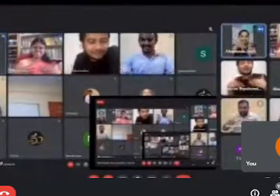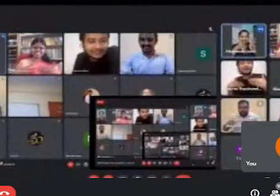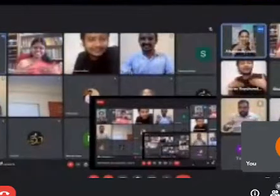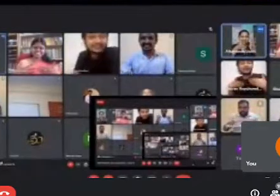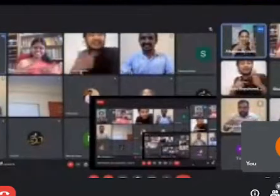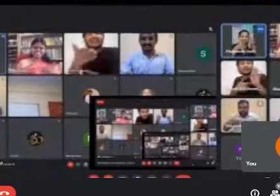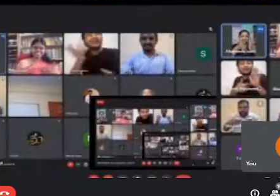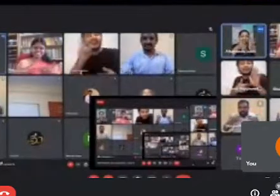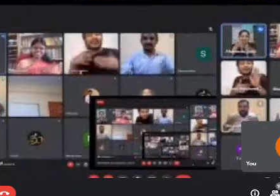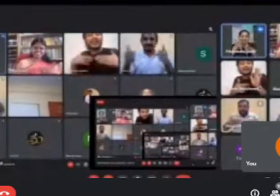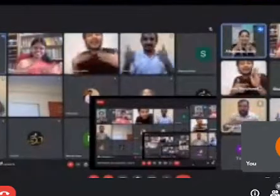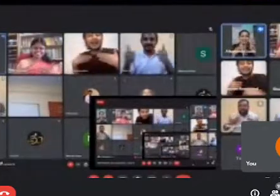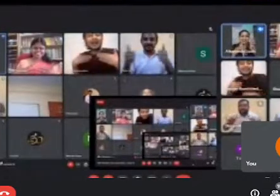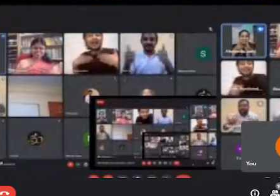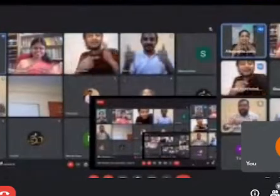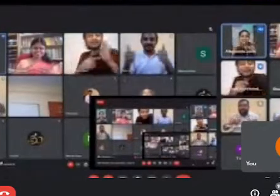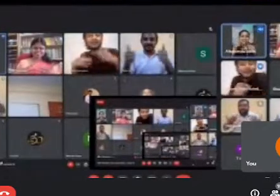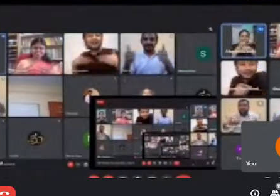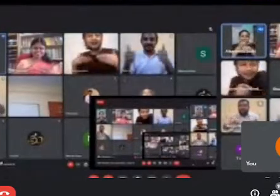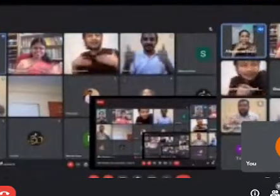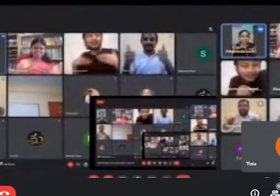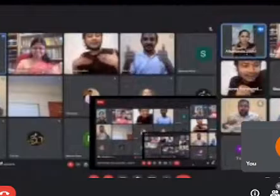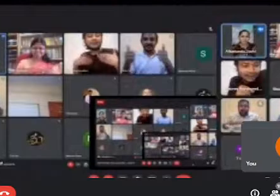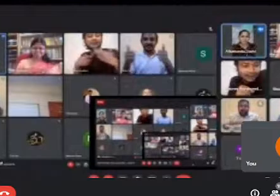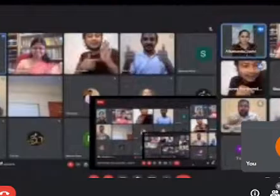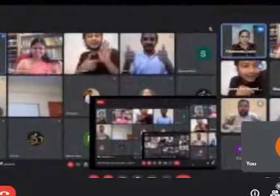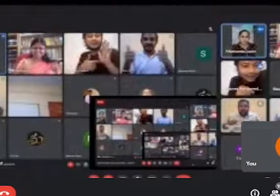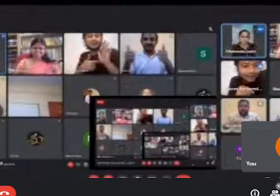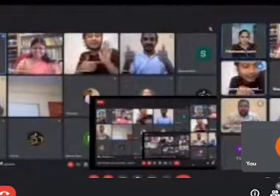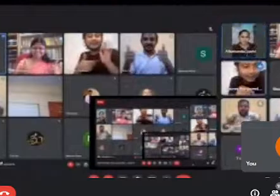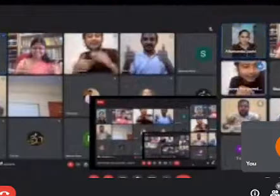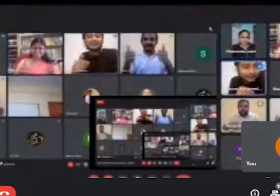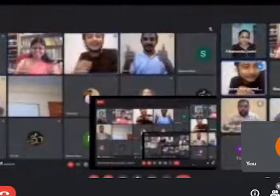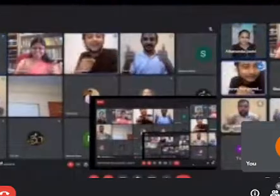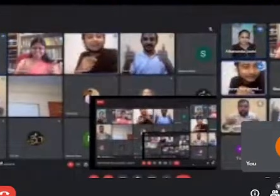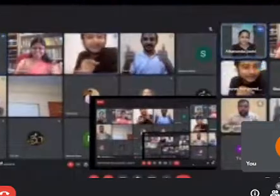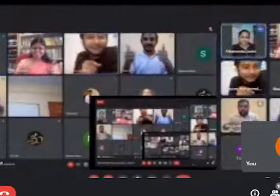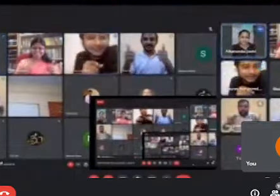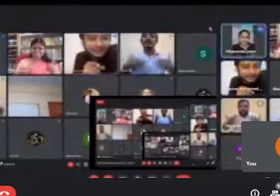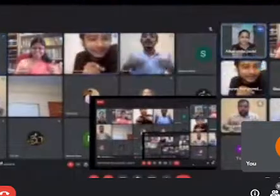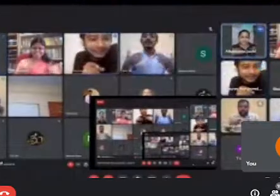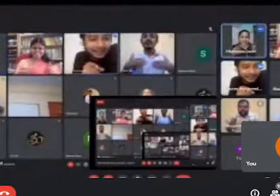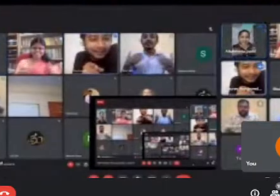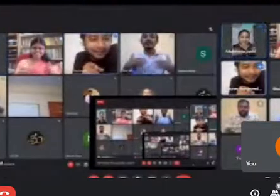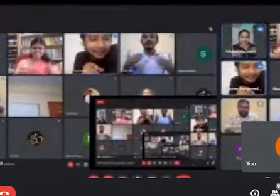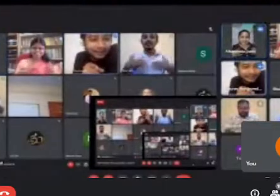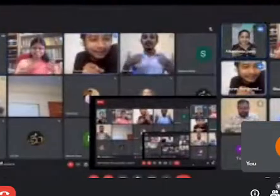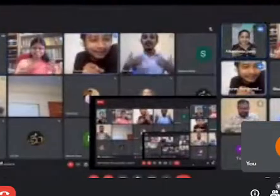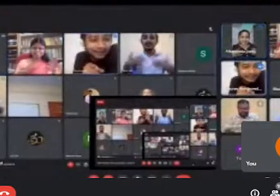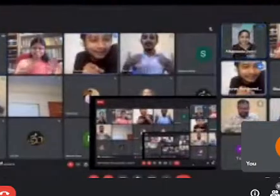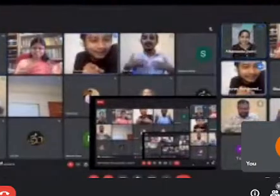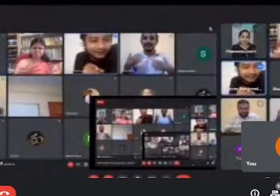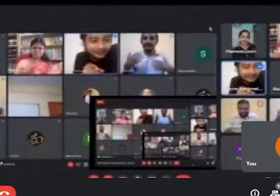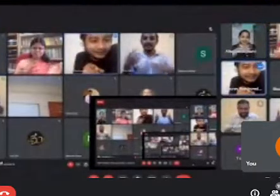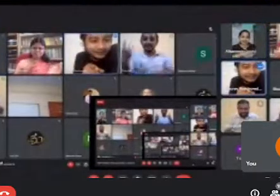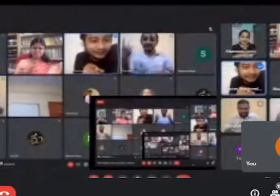This is sign. This is happy. Language. Happy. Day. Happy.